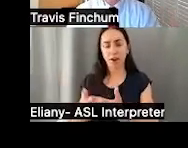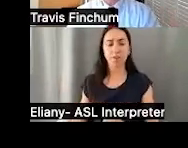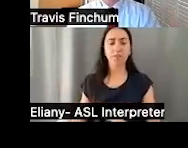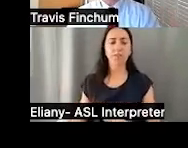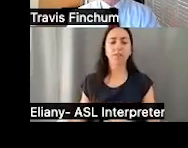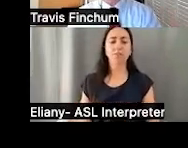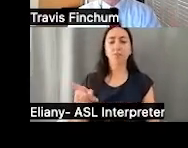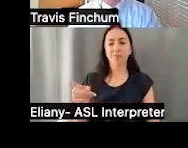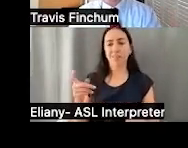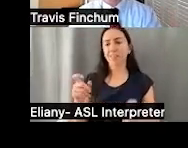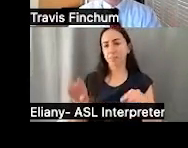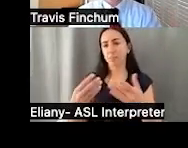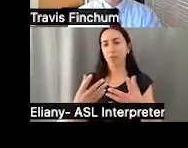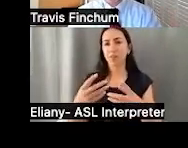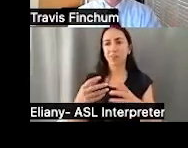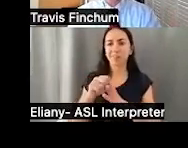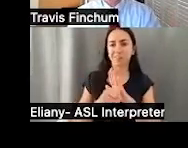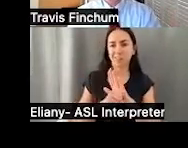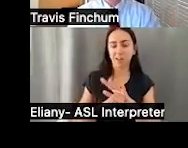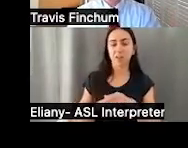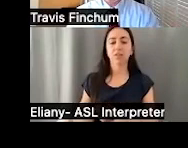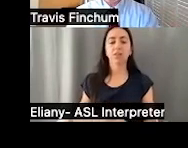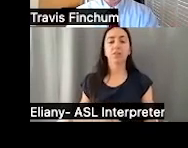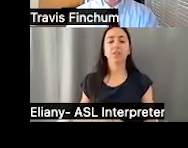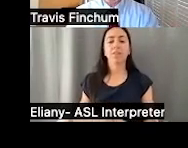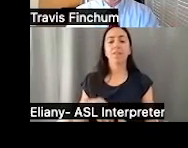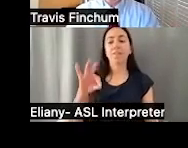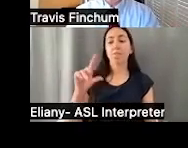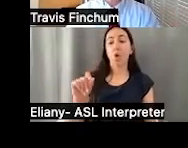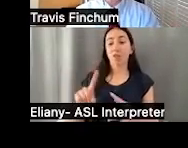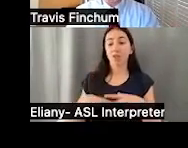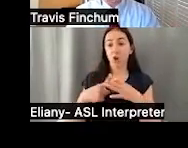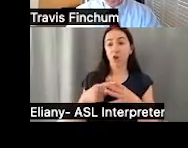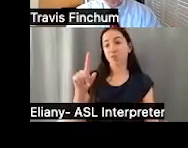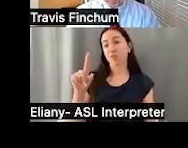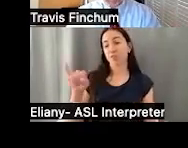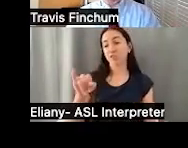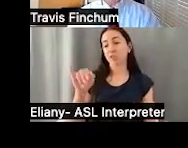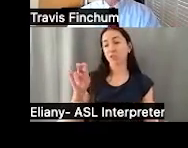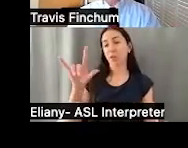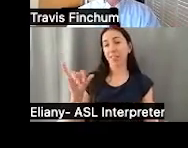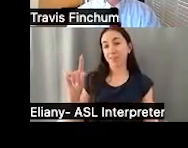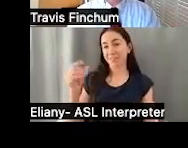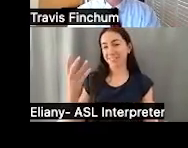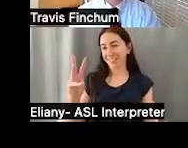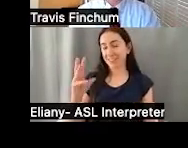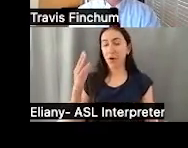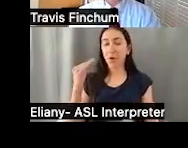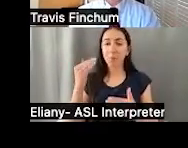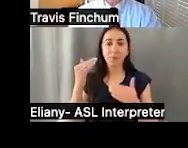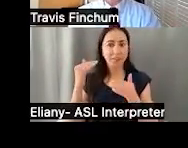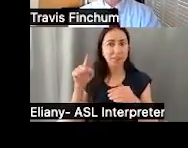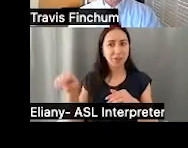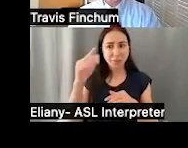levels, and Florida's was started in July of 2016. And I hope you know this because you're here on